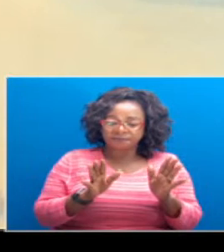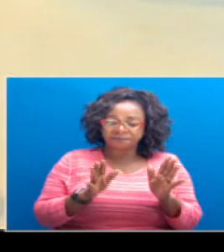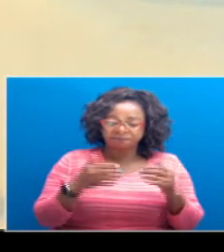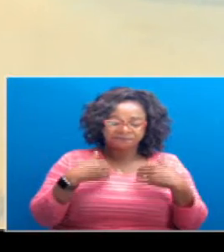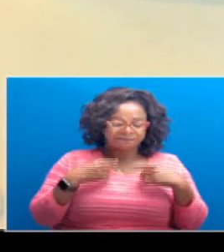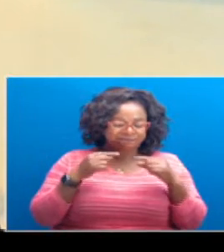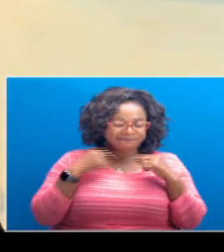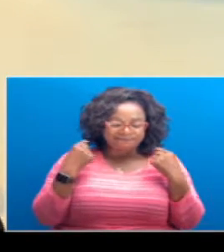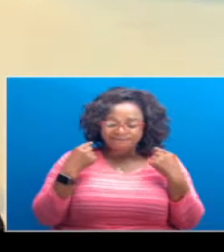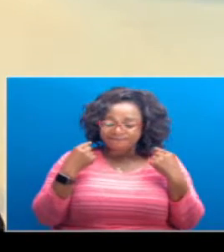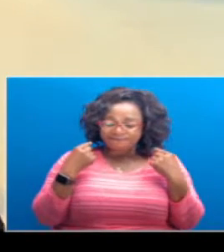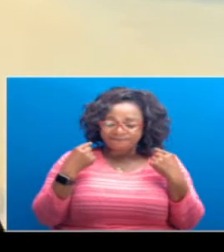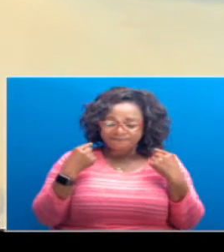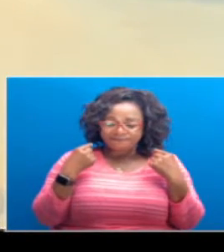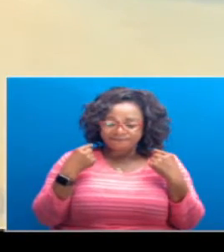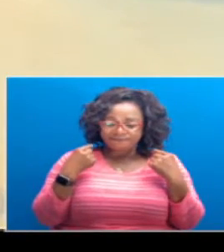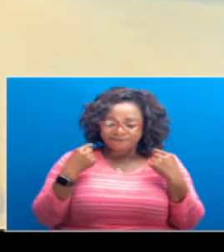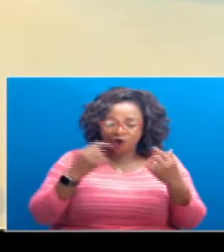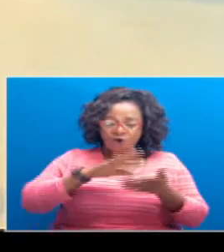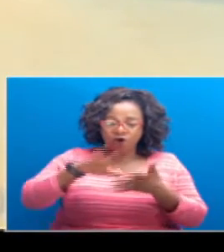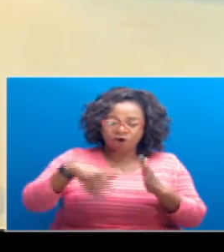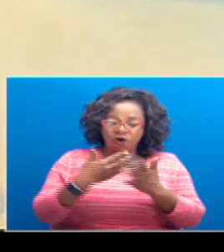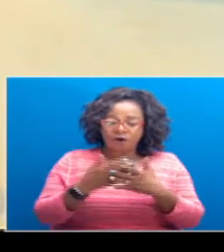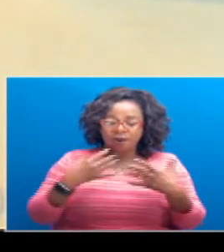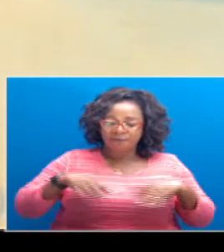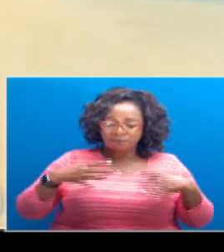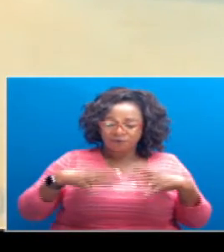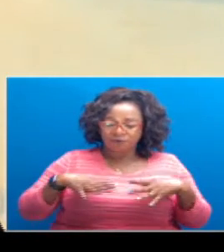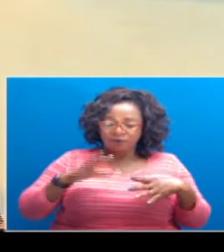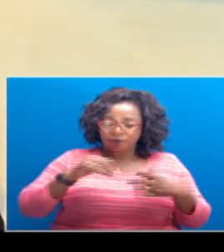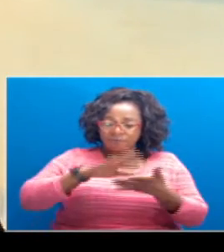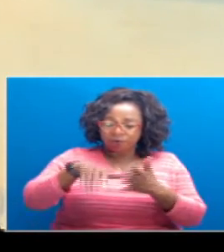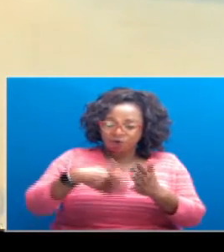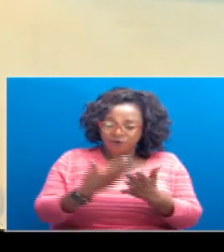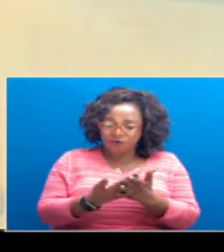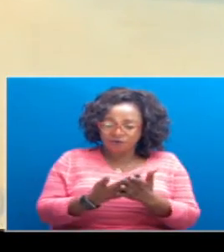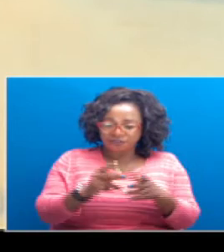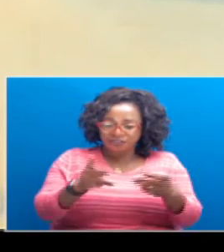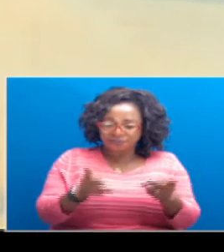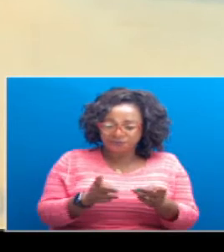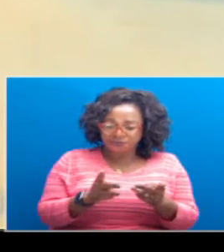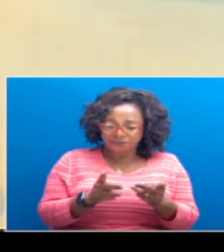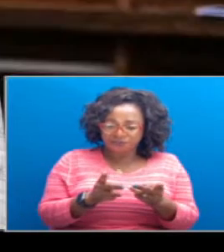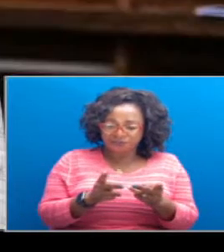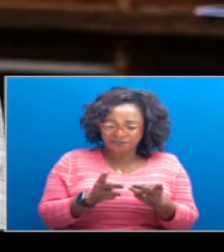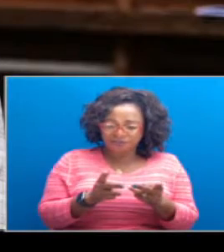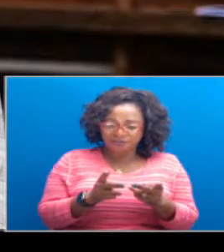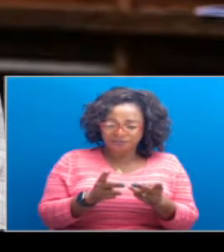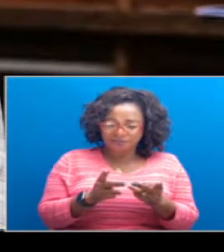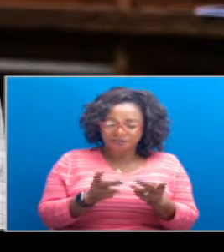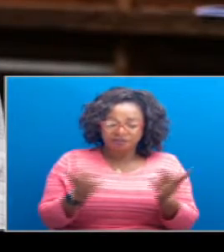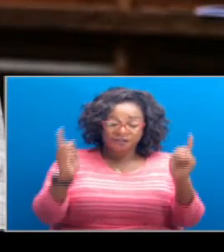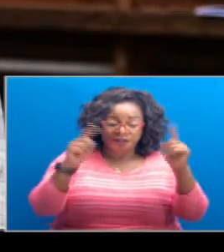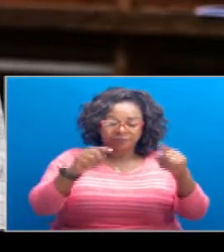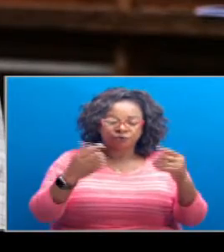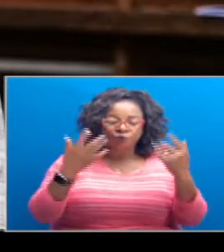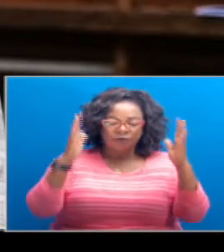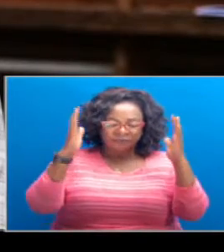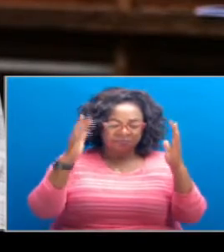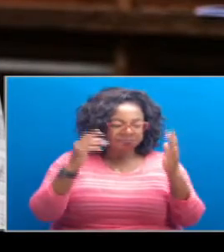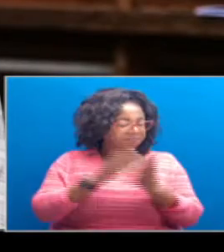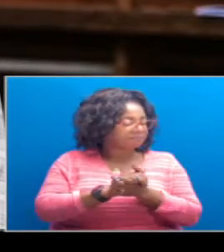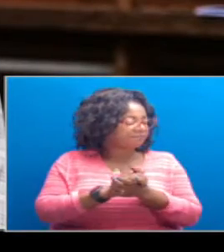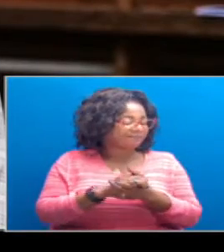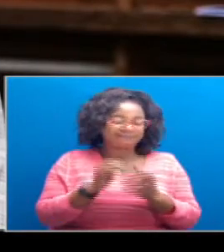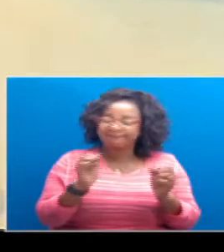place where all people from all tribes come to worship, you cannot